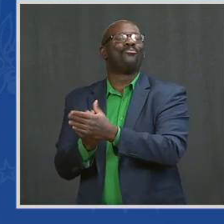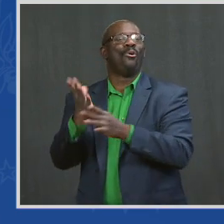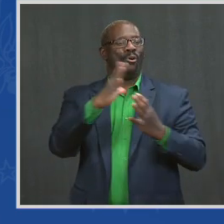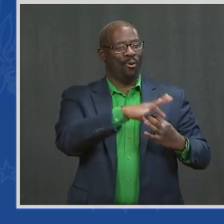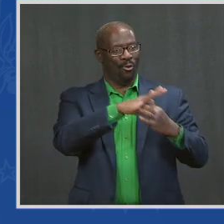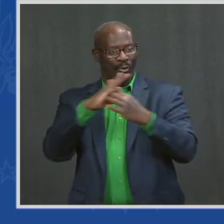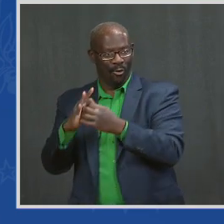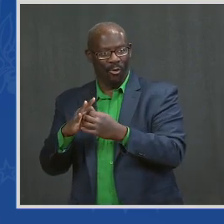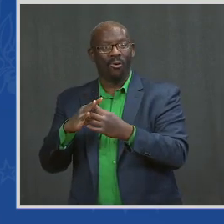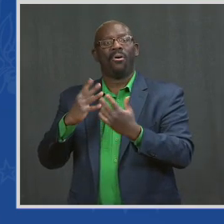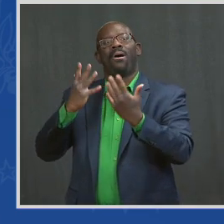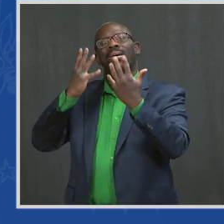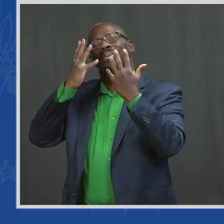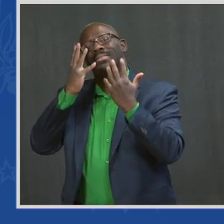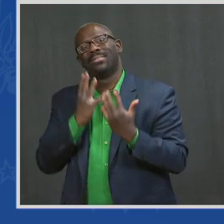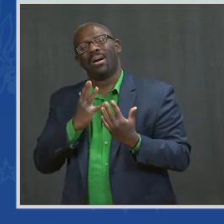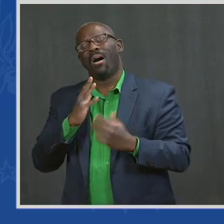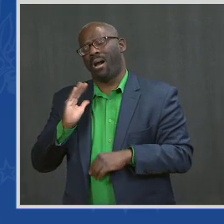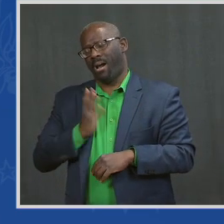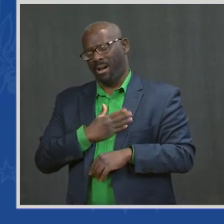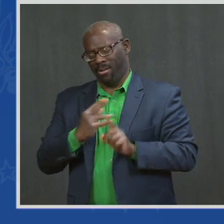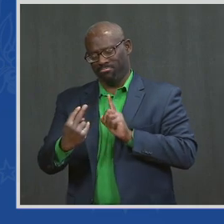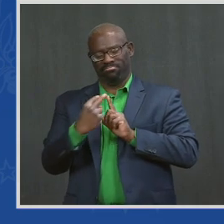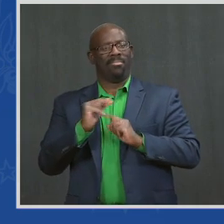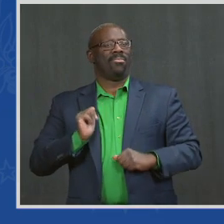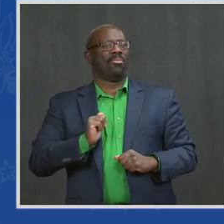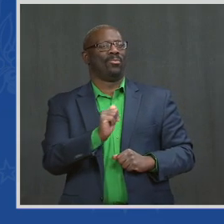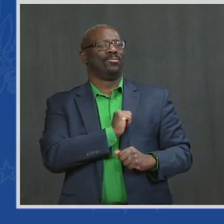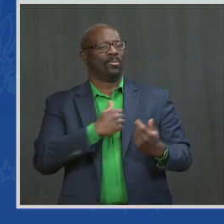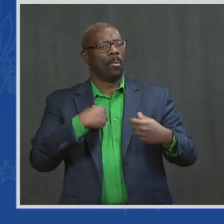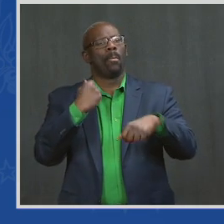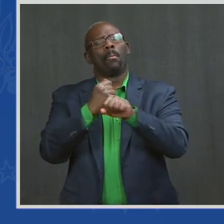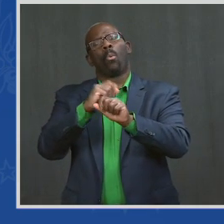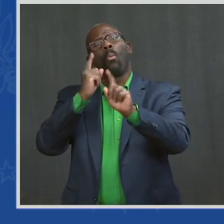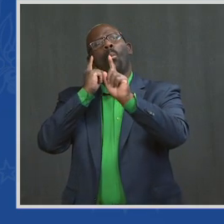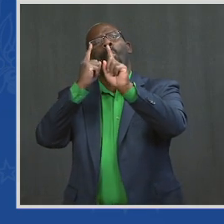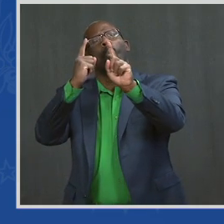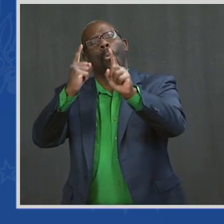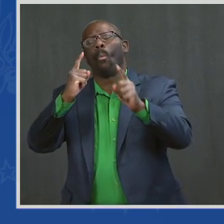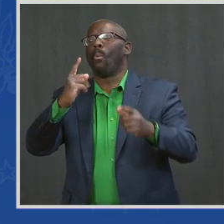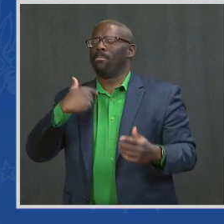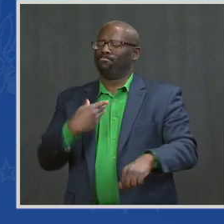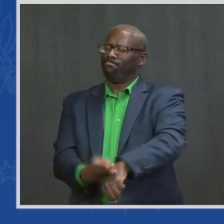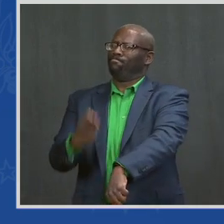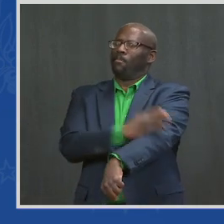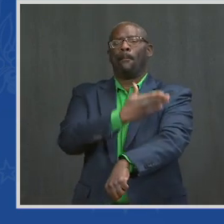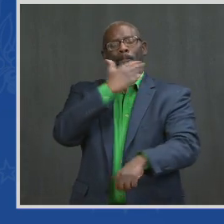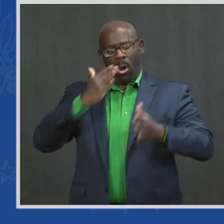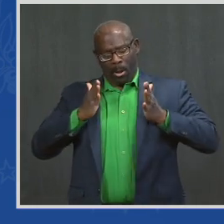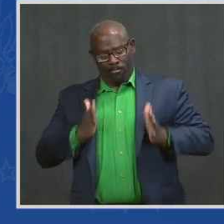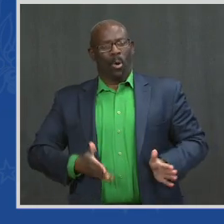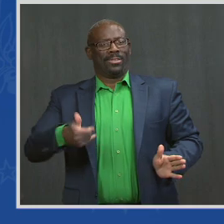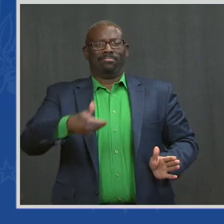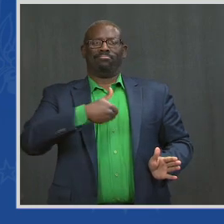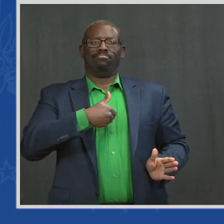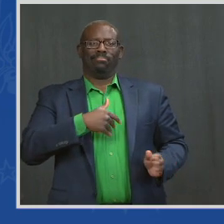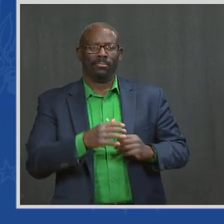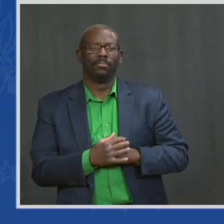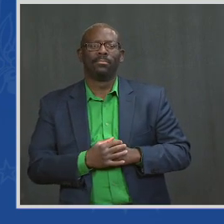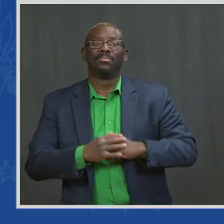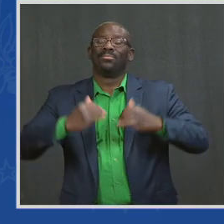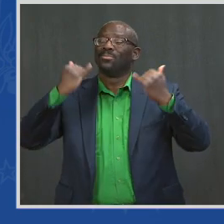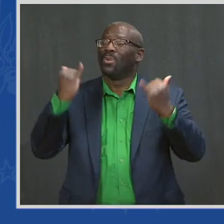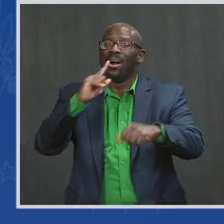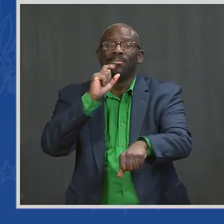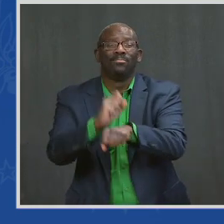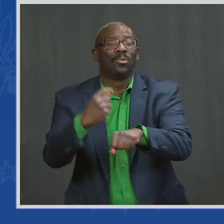to make a better version of ourselves. And today, we consecrate Juneteenth